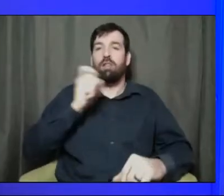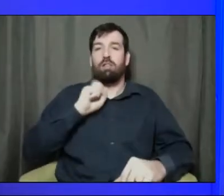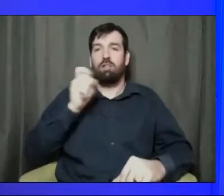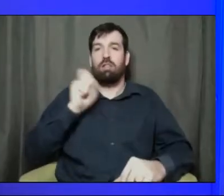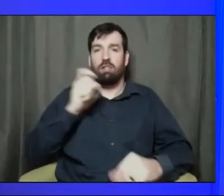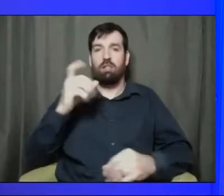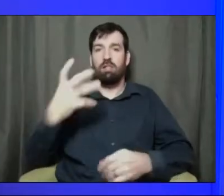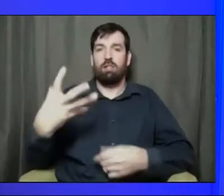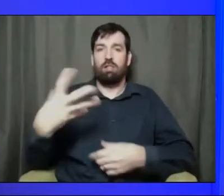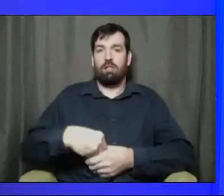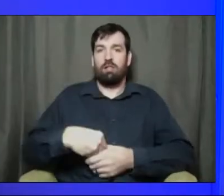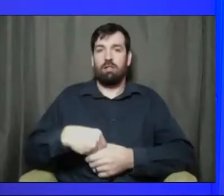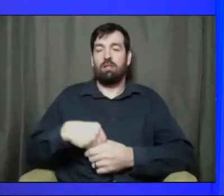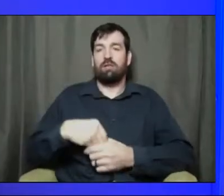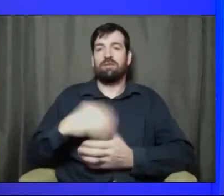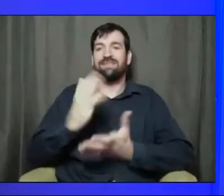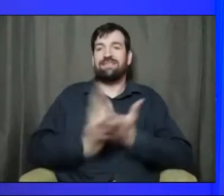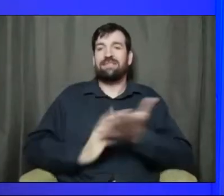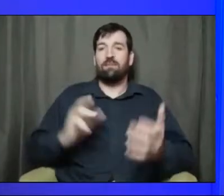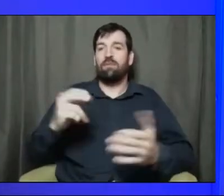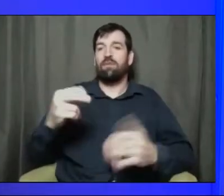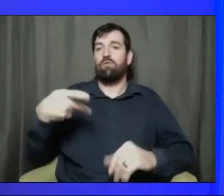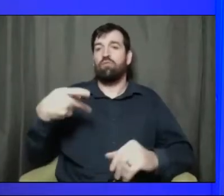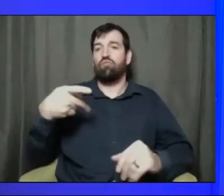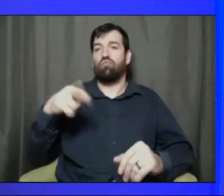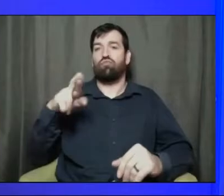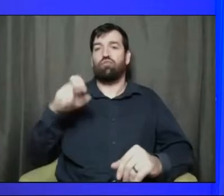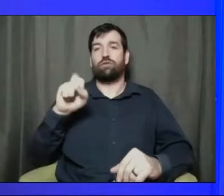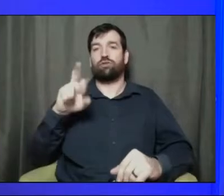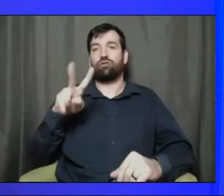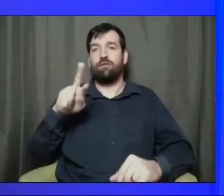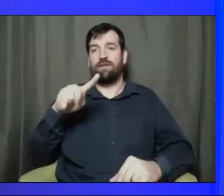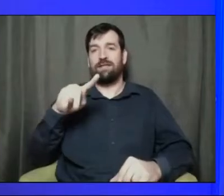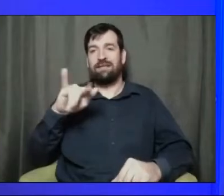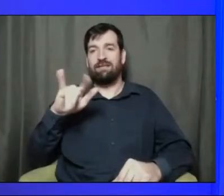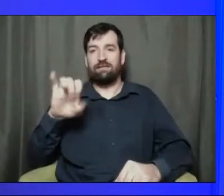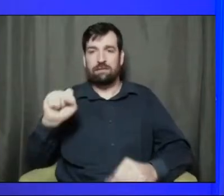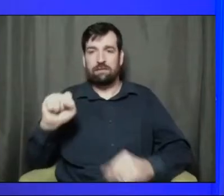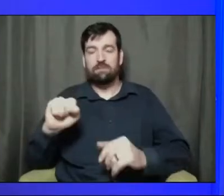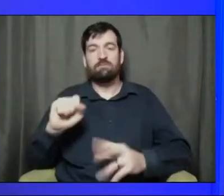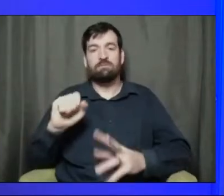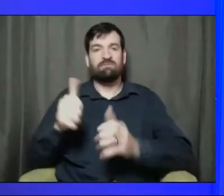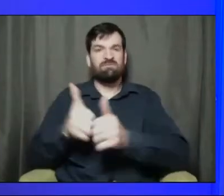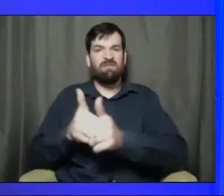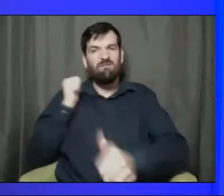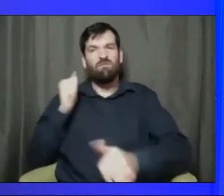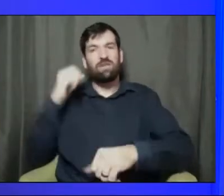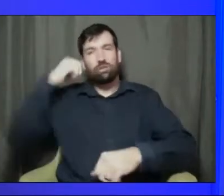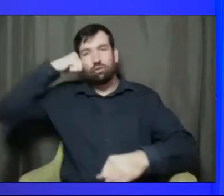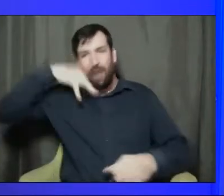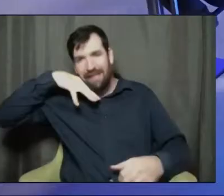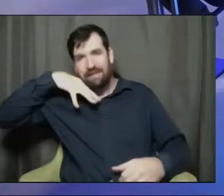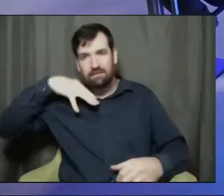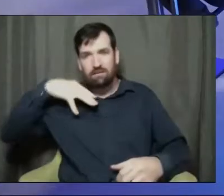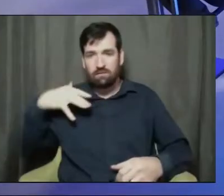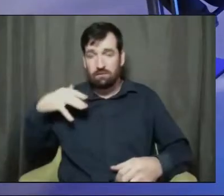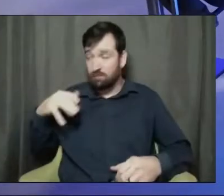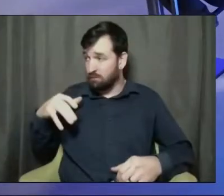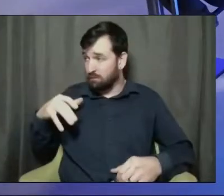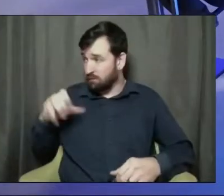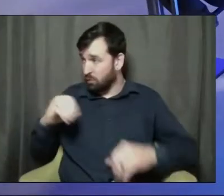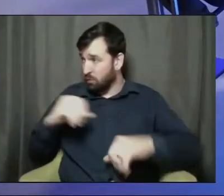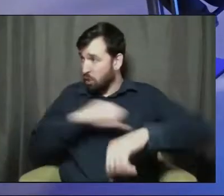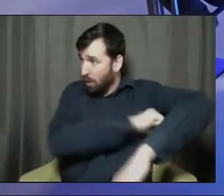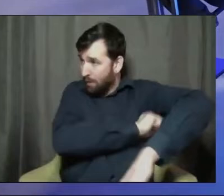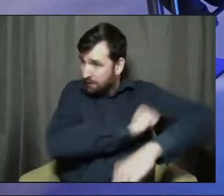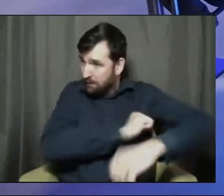some of the preservatives to keep sweat off the skin, essentially. So the armpits? Yeah. Too